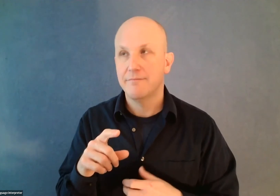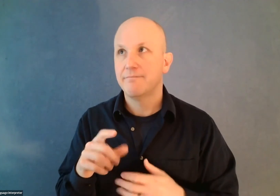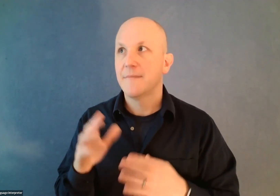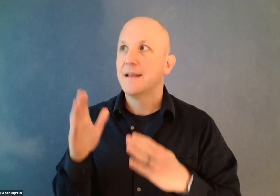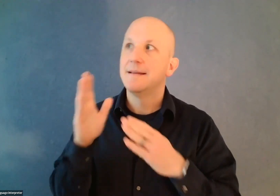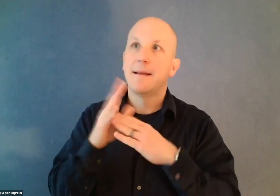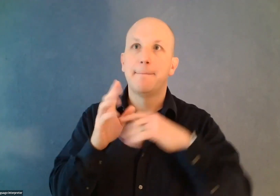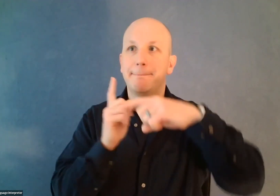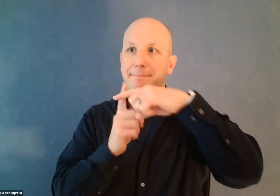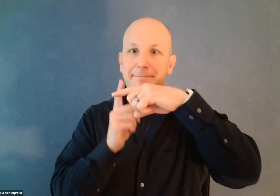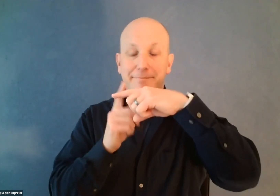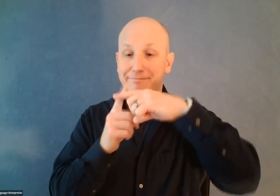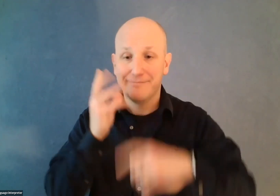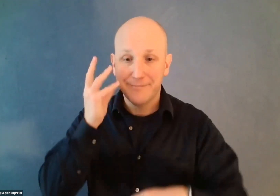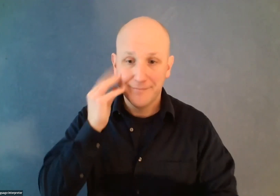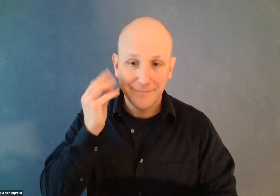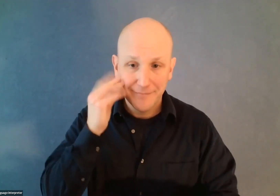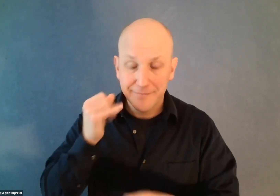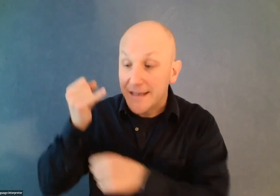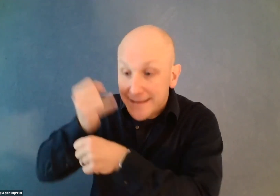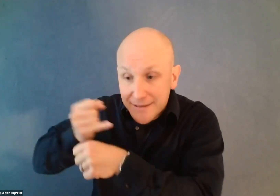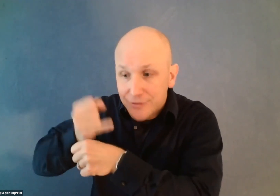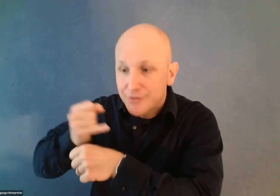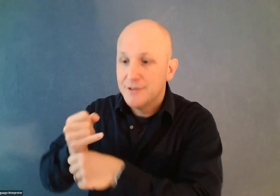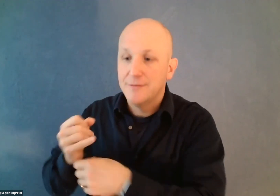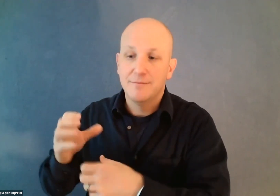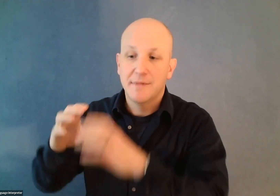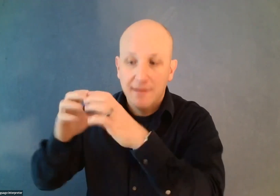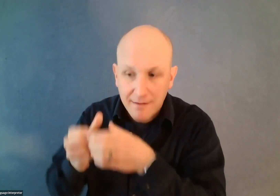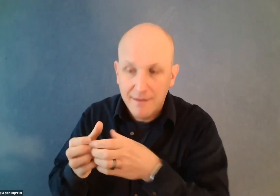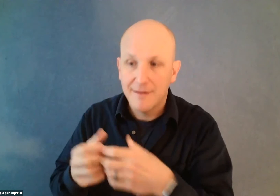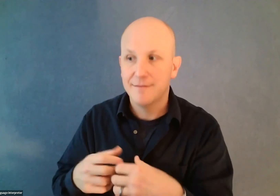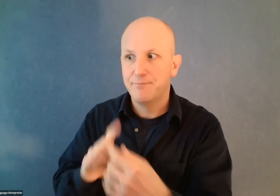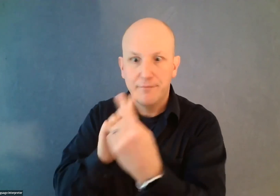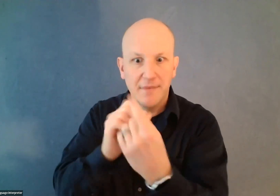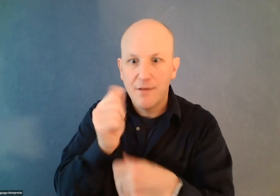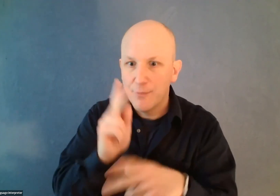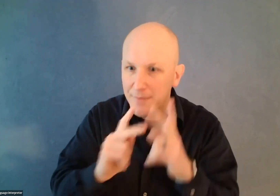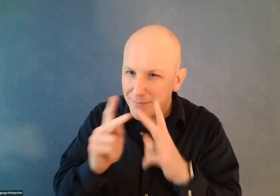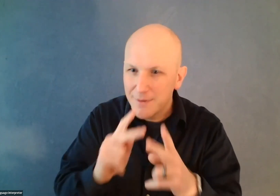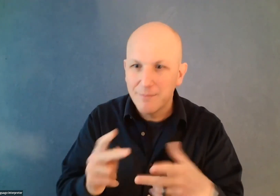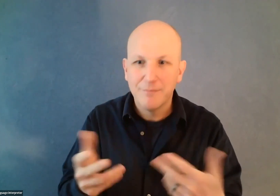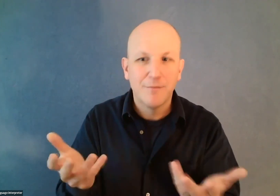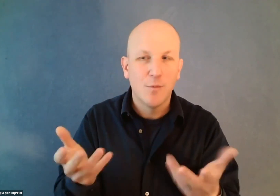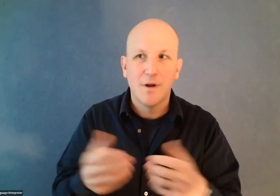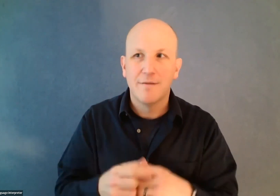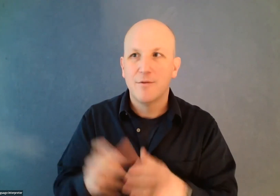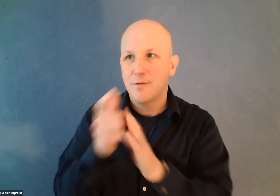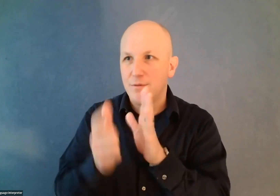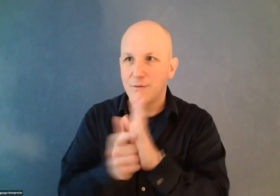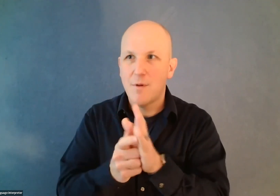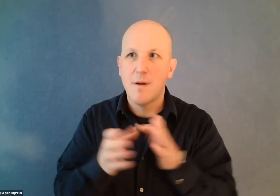you've had in terms of internships or classes or meeting other people has been through the Law Pathways